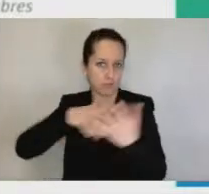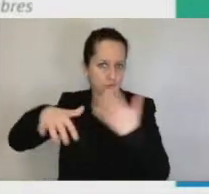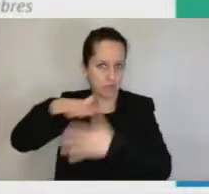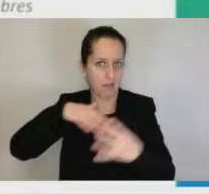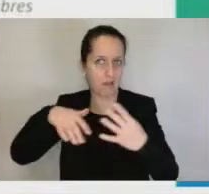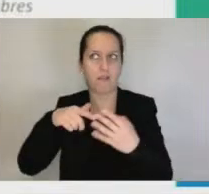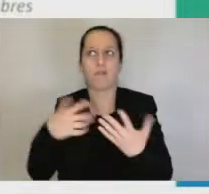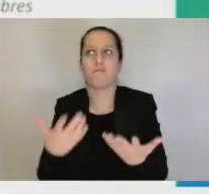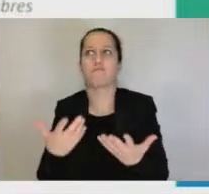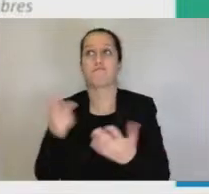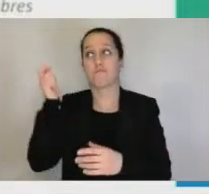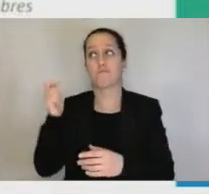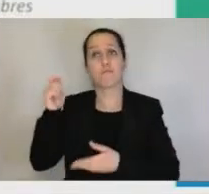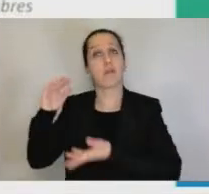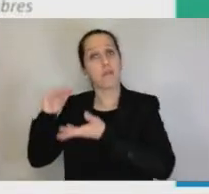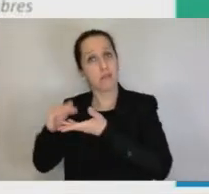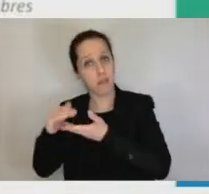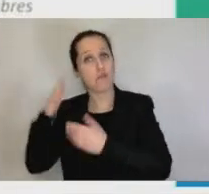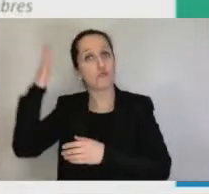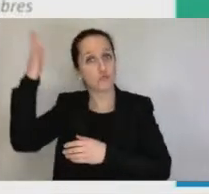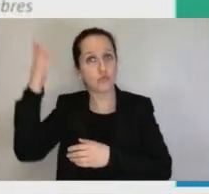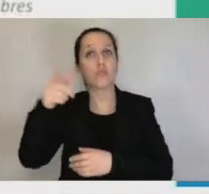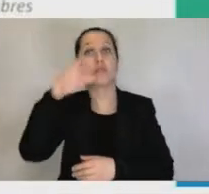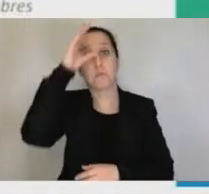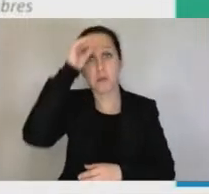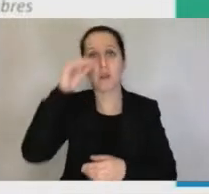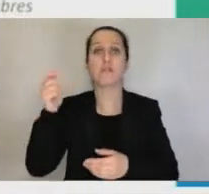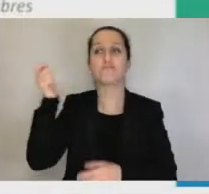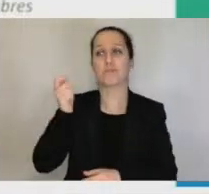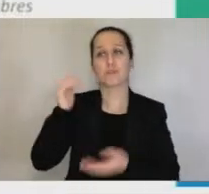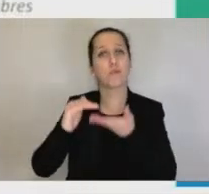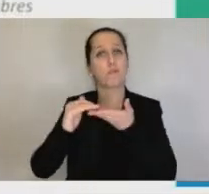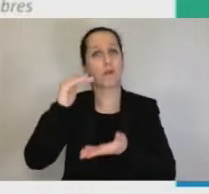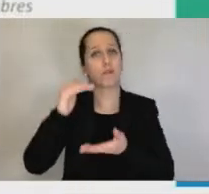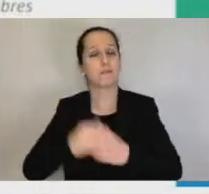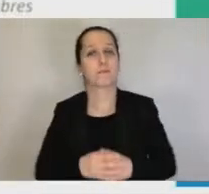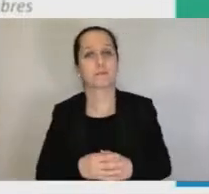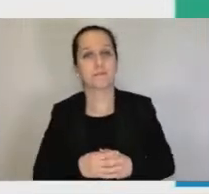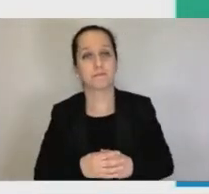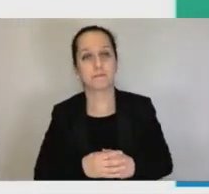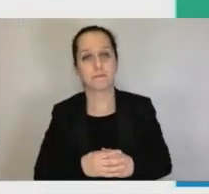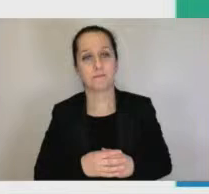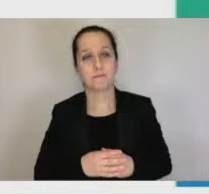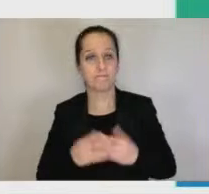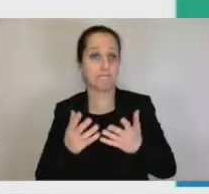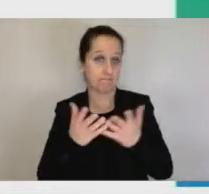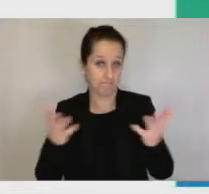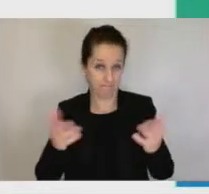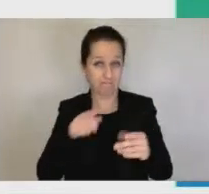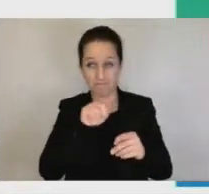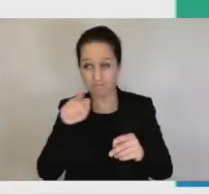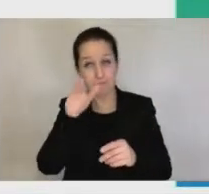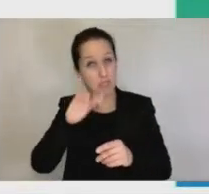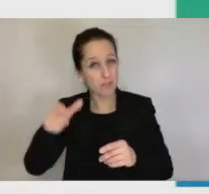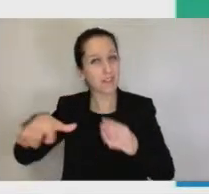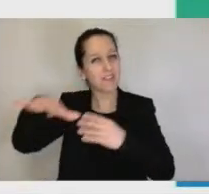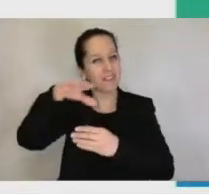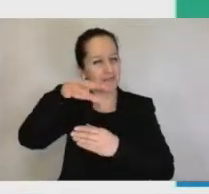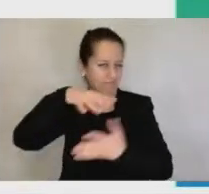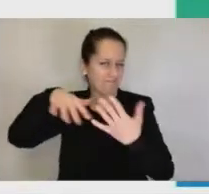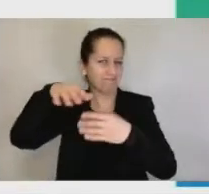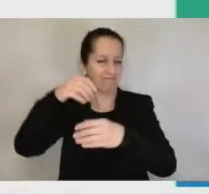smaller benefits and pensions of a lower amount than men. However, to those factors of the